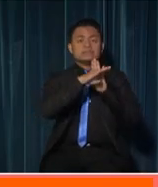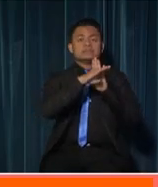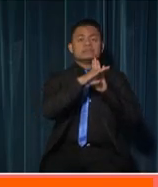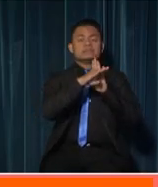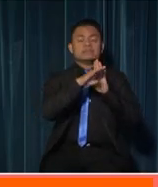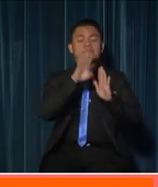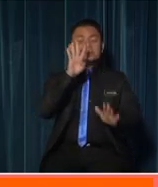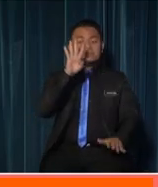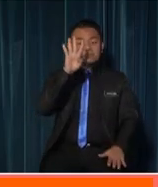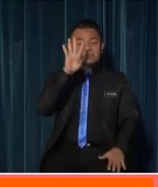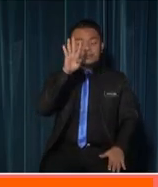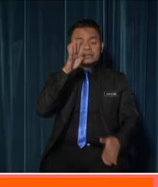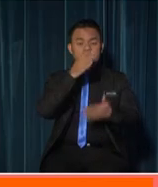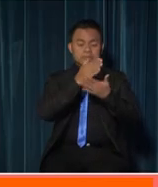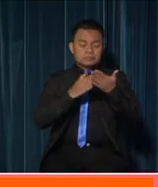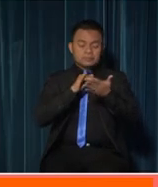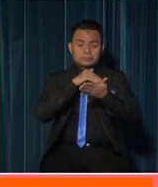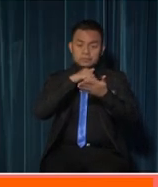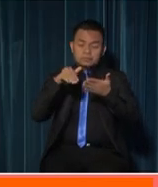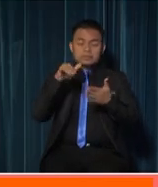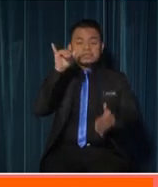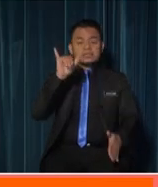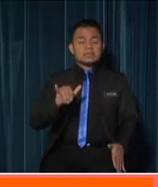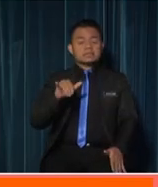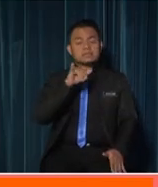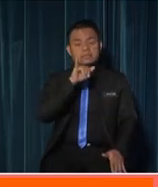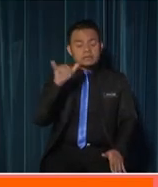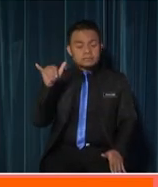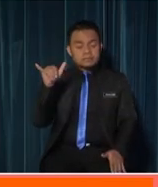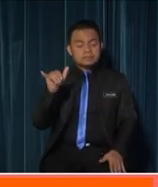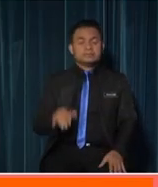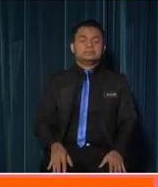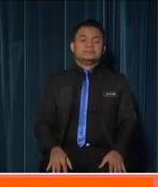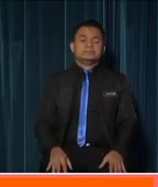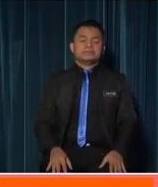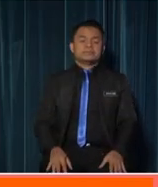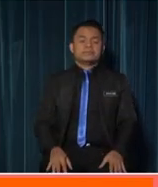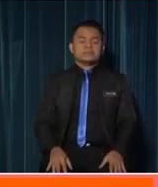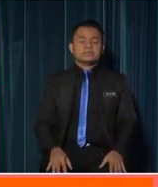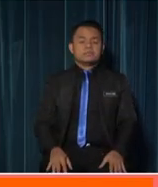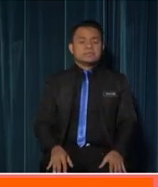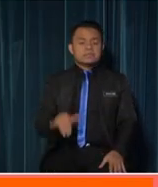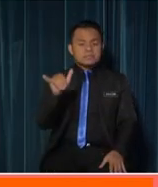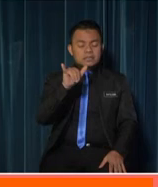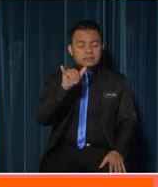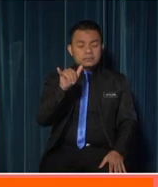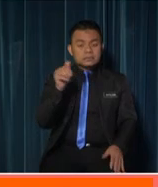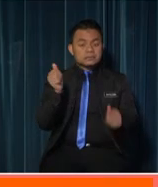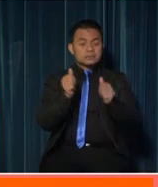parts or pieces or sizes is equal to quarter.